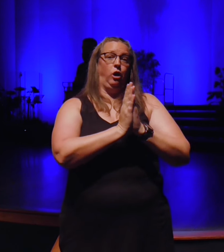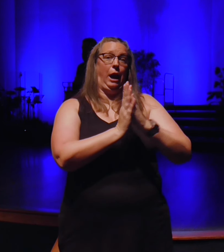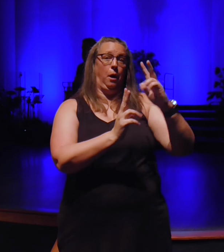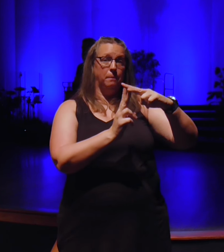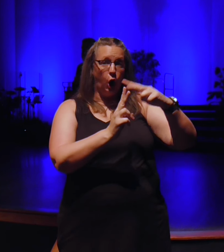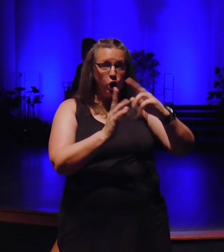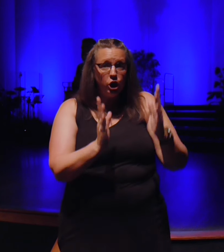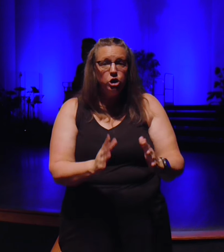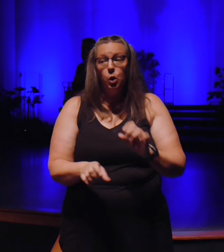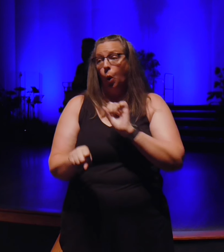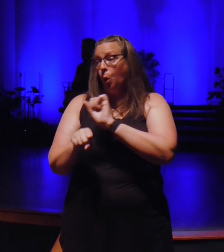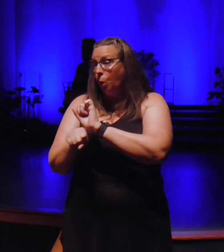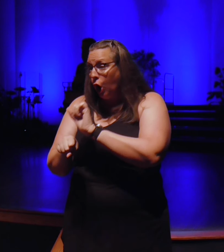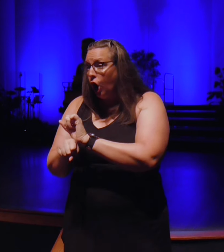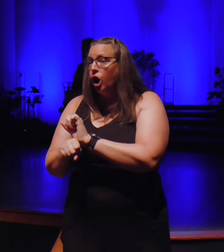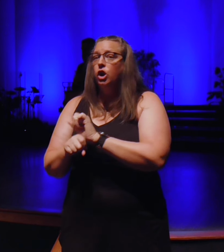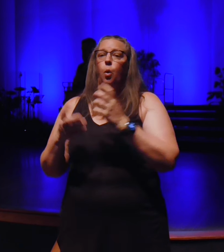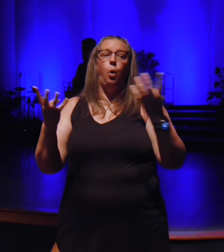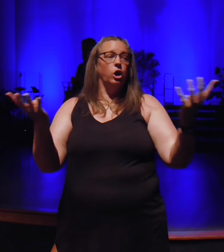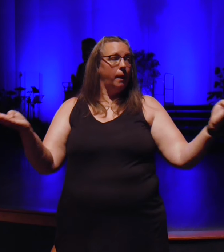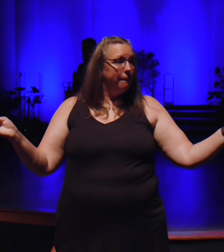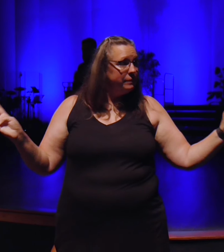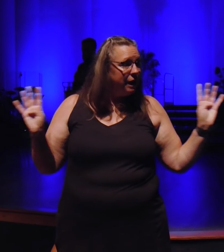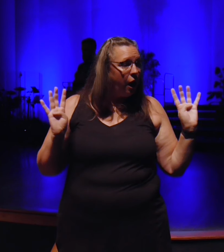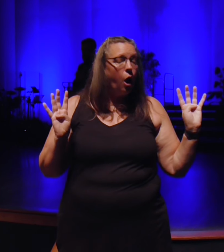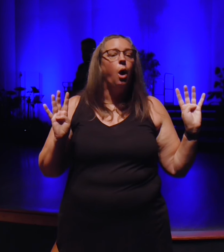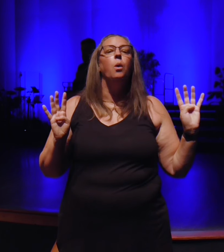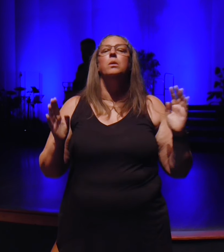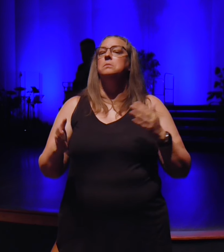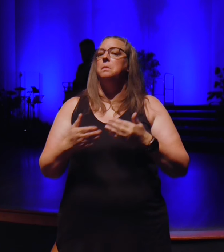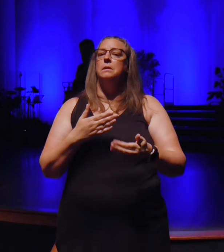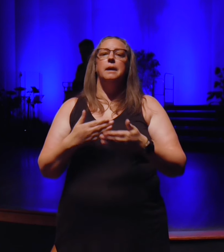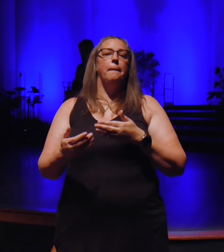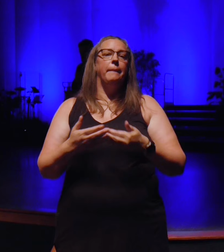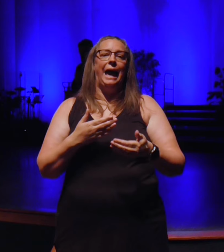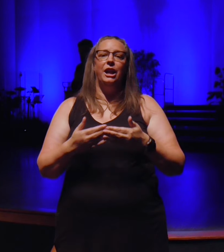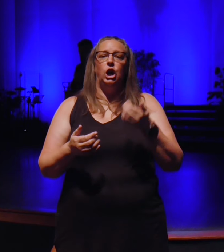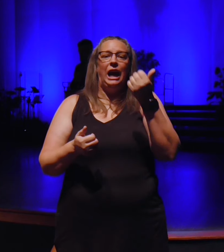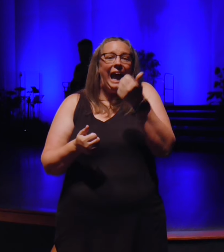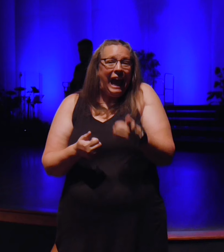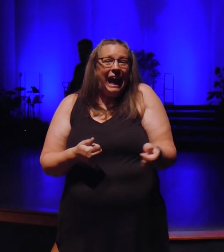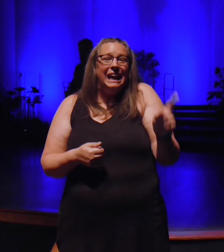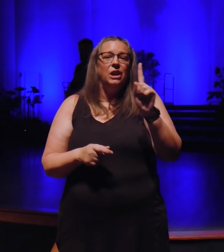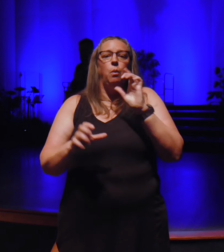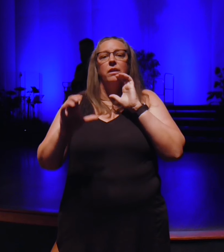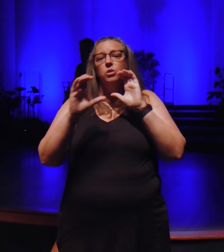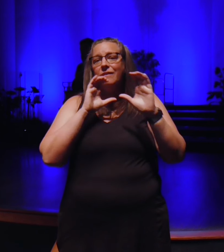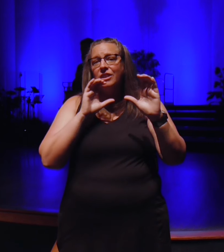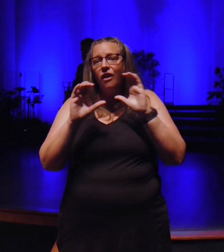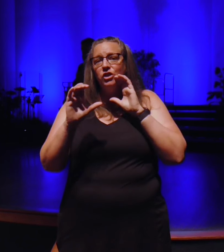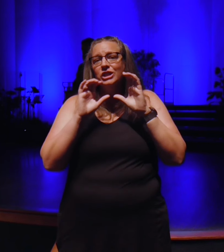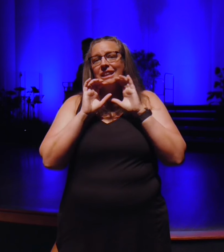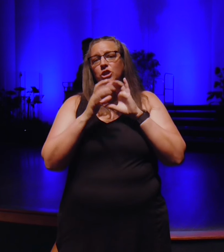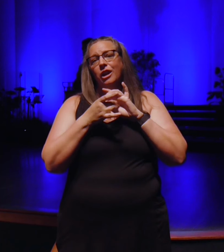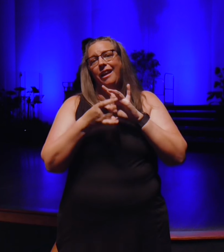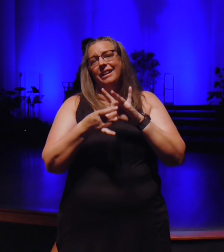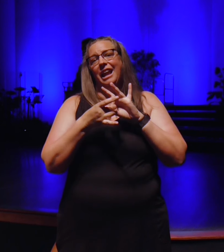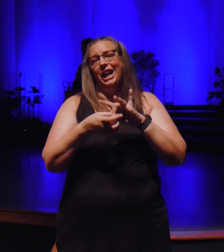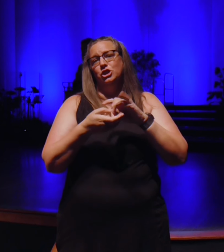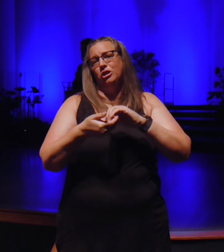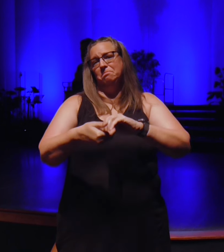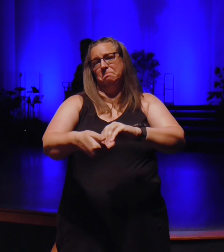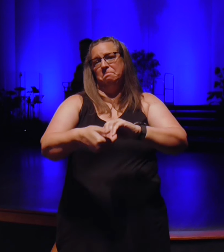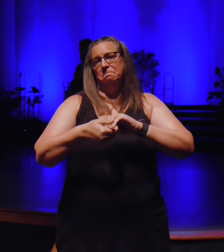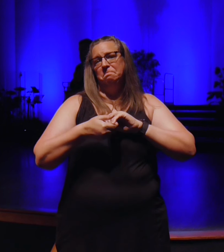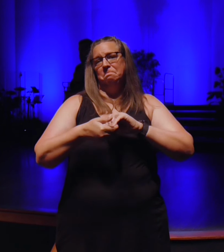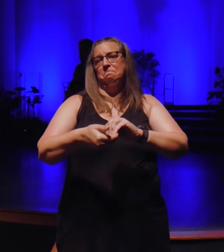in the Prayer and Care Center, who come down front, who you have a conversation with, who you lean into and connect with,